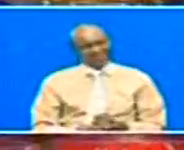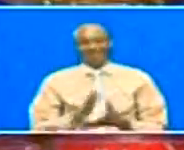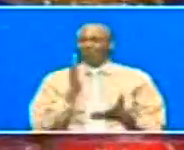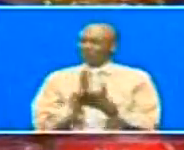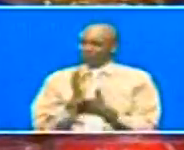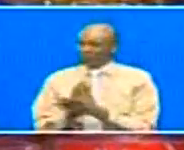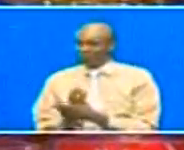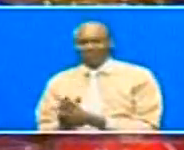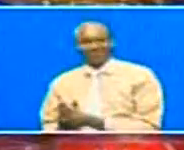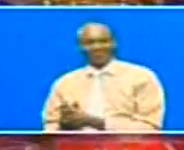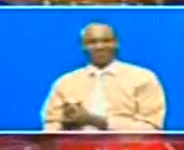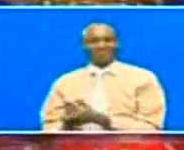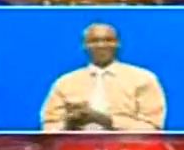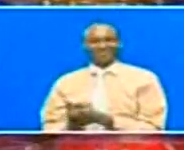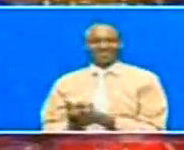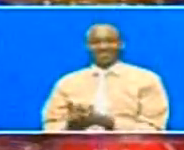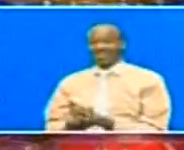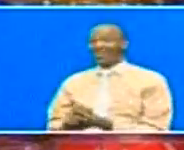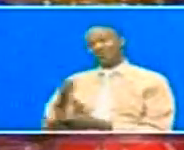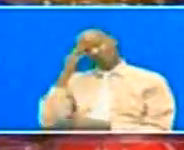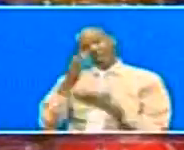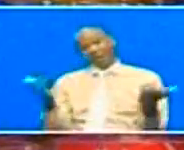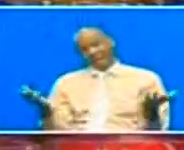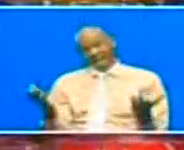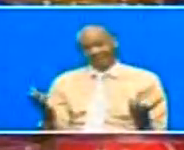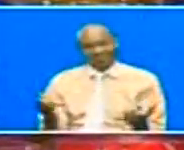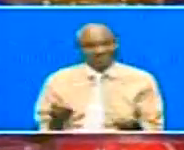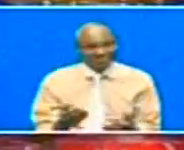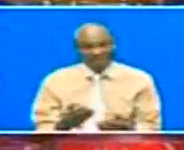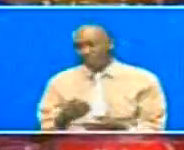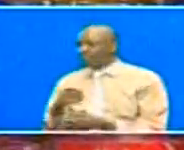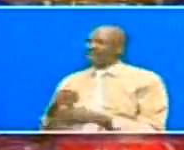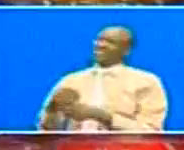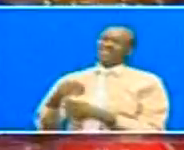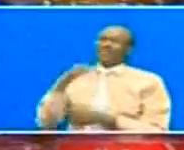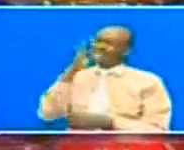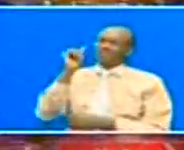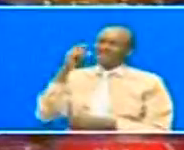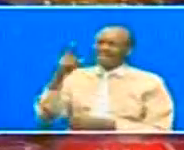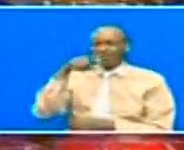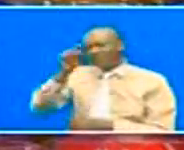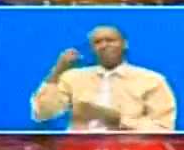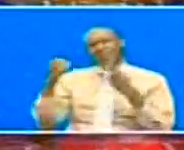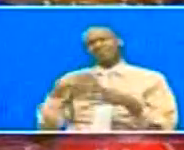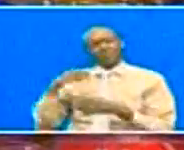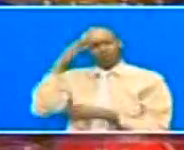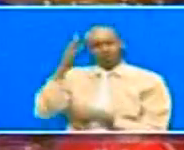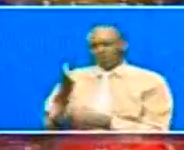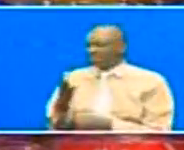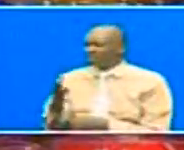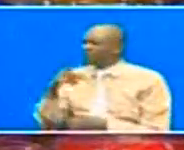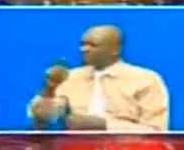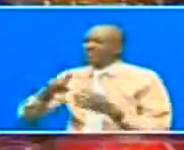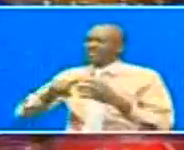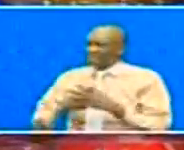Anytime. And you know? Any place. Anywhere. Anywhere. But Fred, for a man, and many people don't know this, a man who started